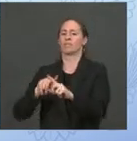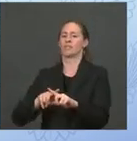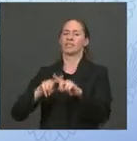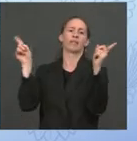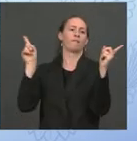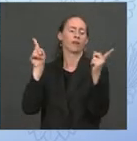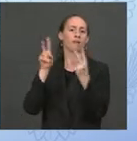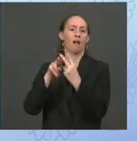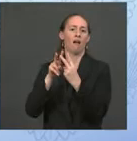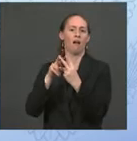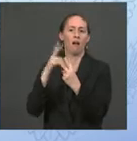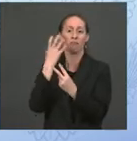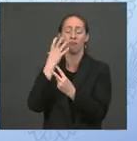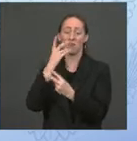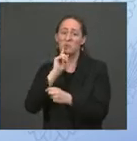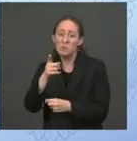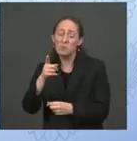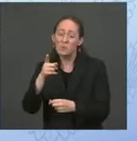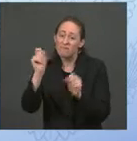Yes.